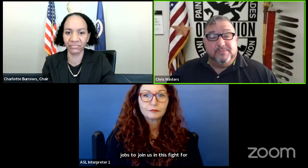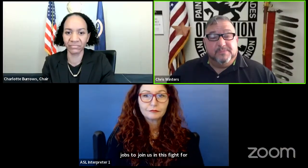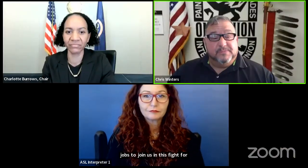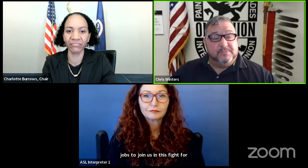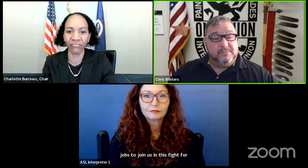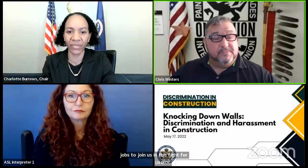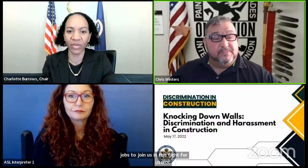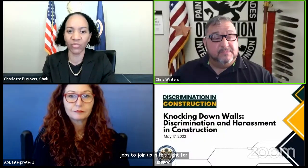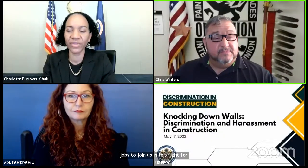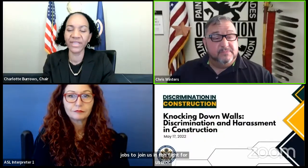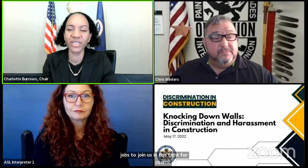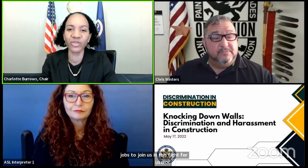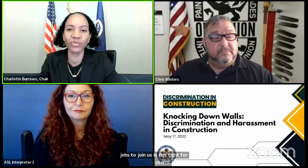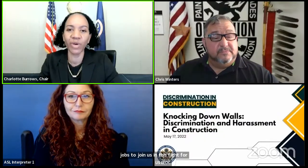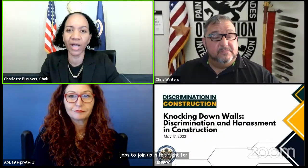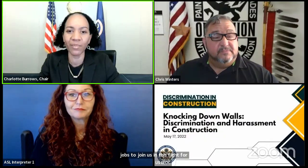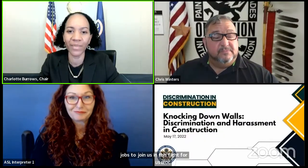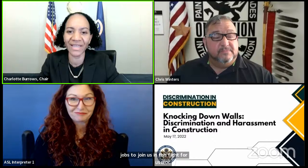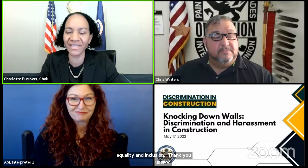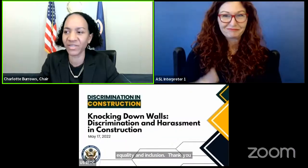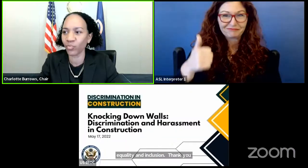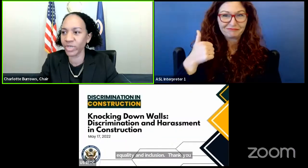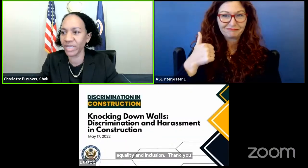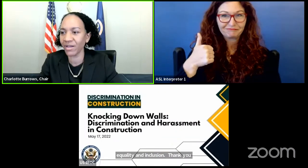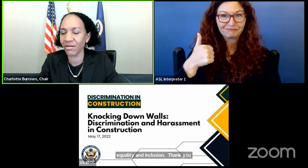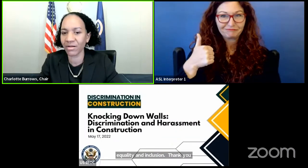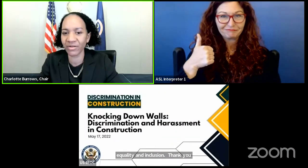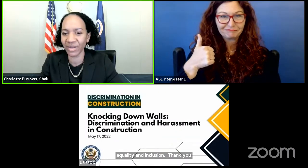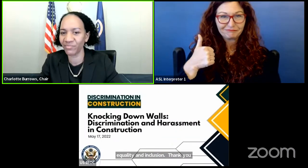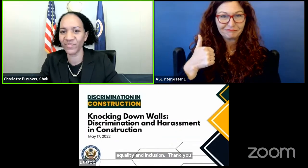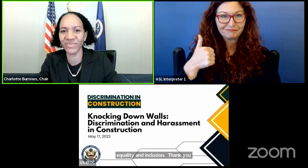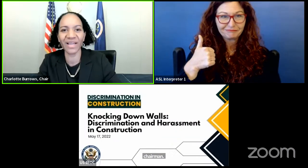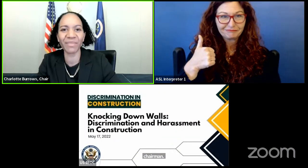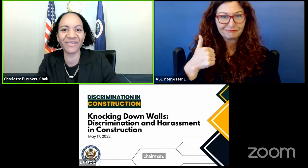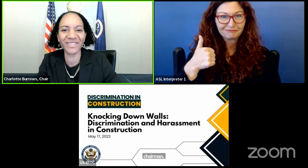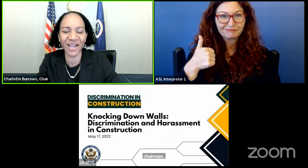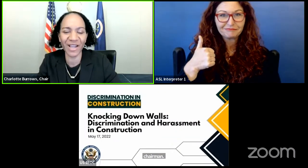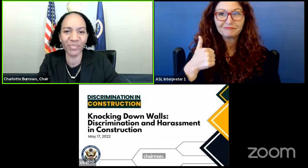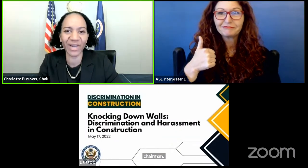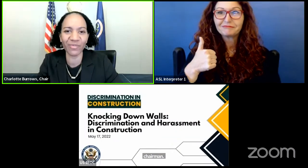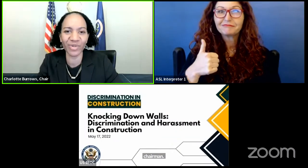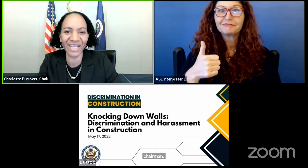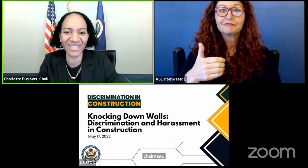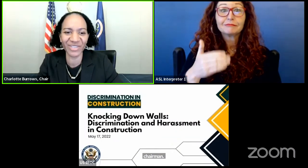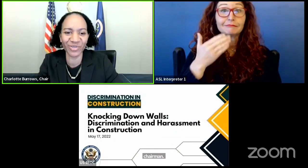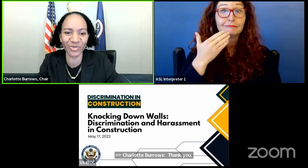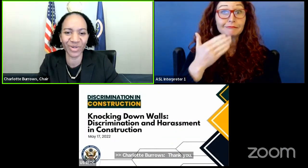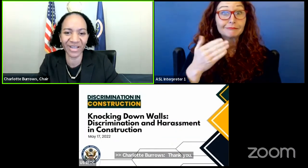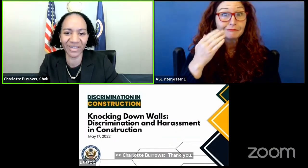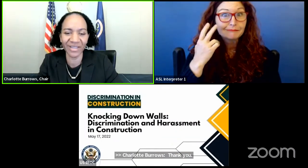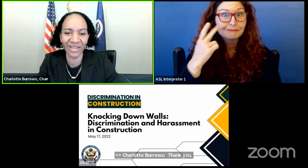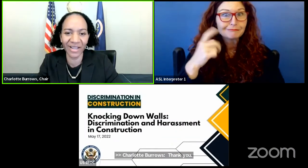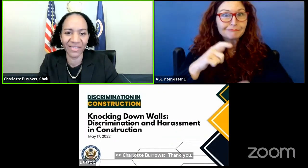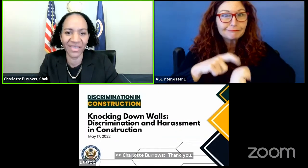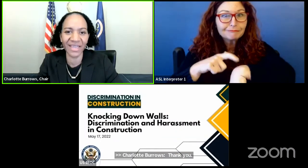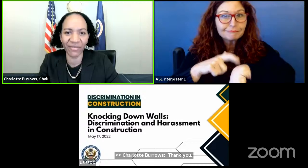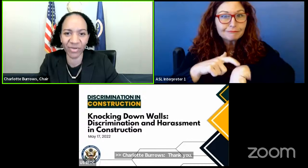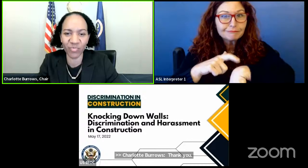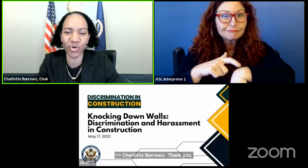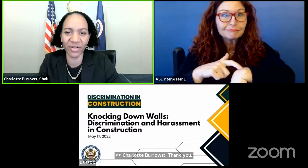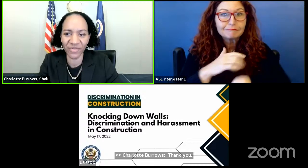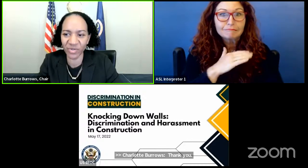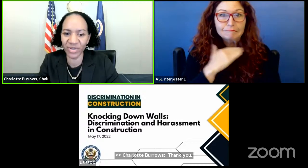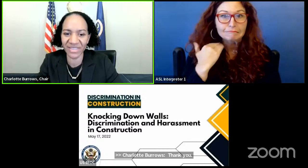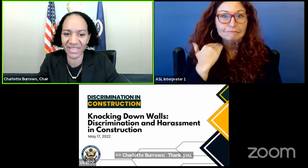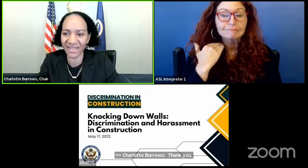burroughs well thank you um and we are i see i'm out of time but i would like to uh thank